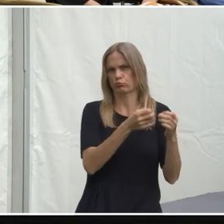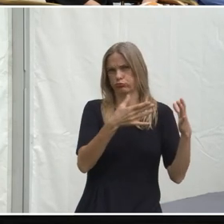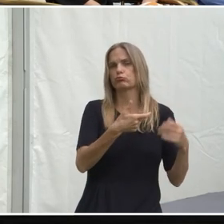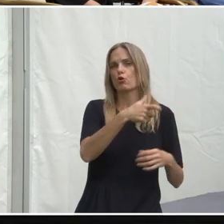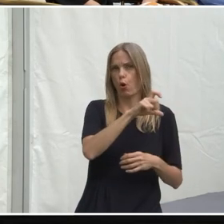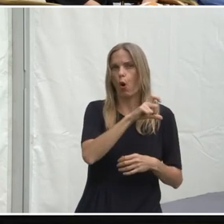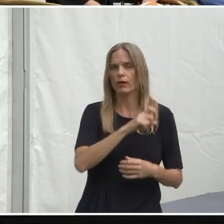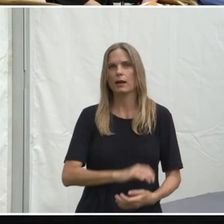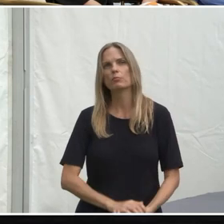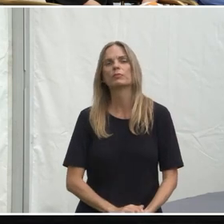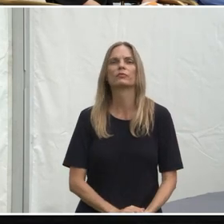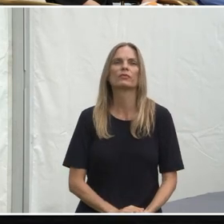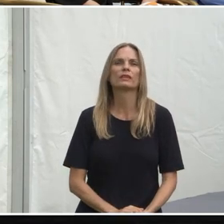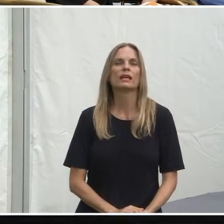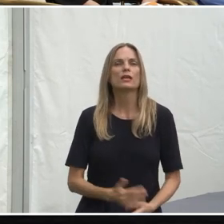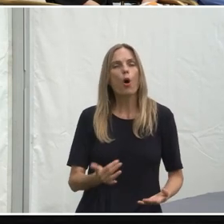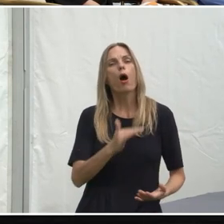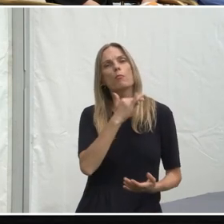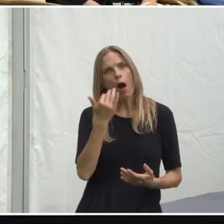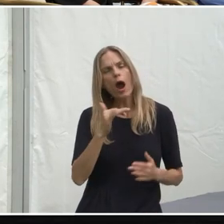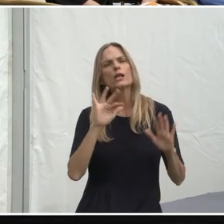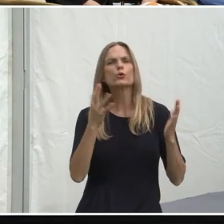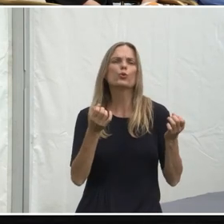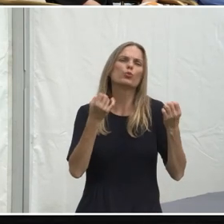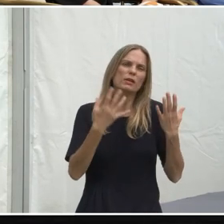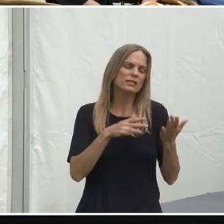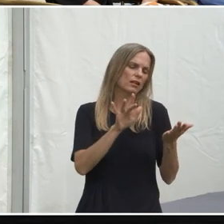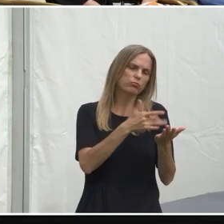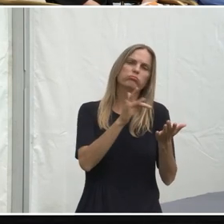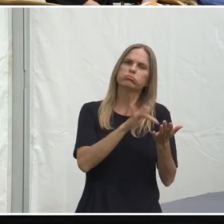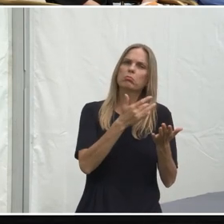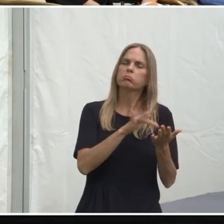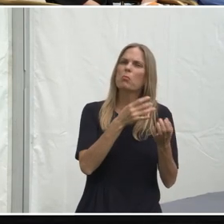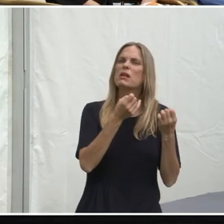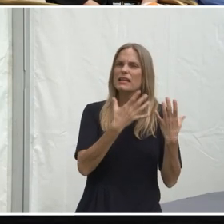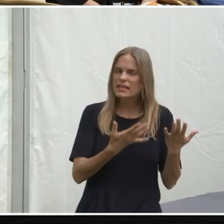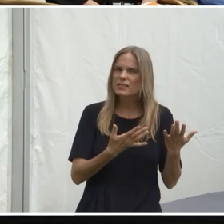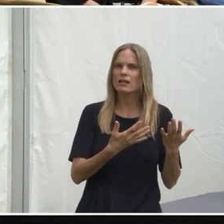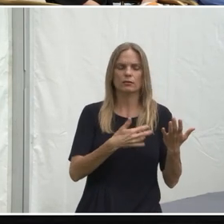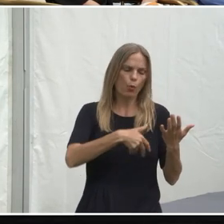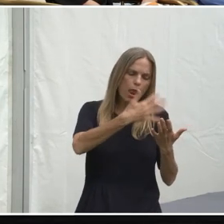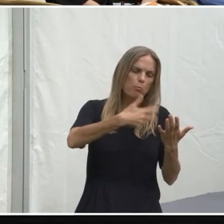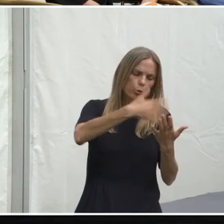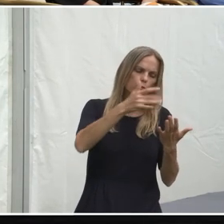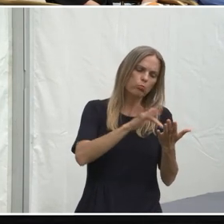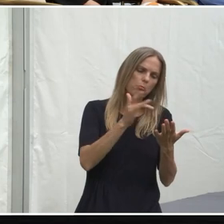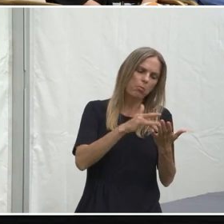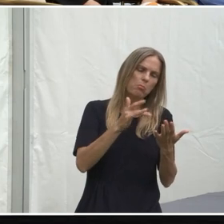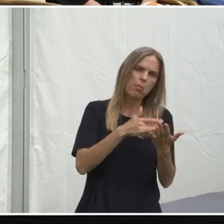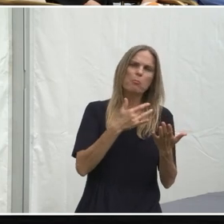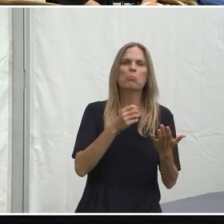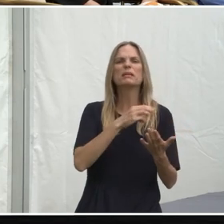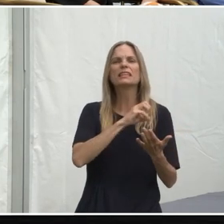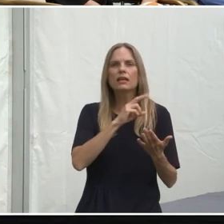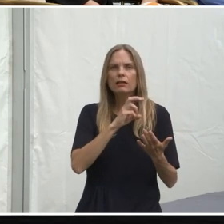doom scrolling. You're not really engaging yourself, but you're just endlessly scrolling on TikTok. And